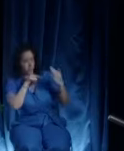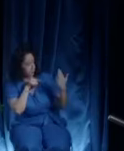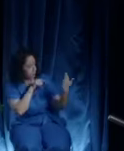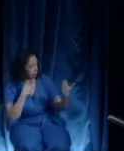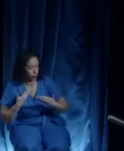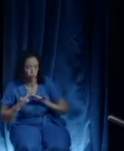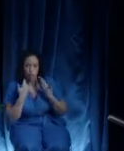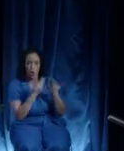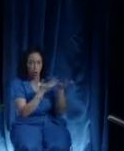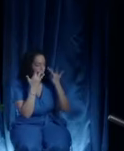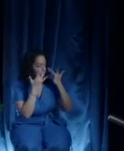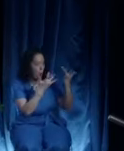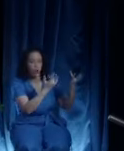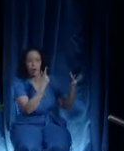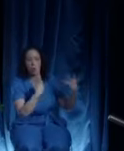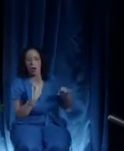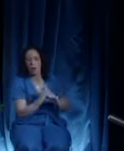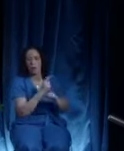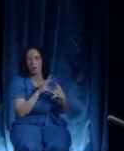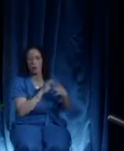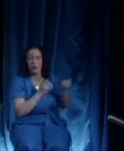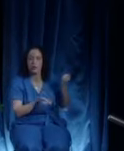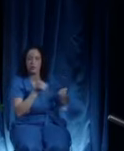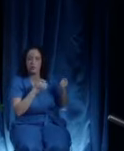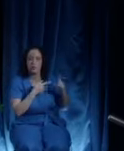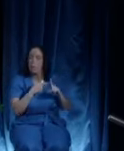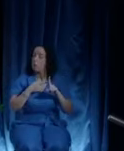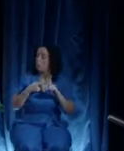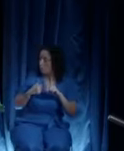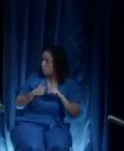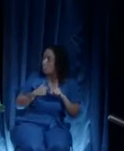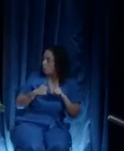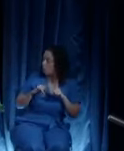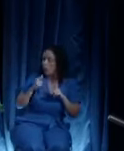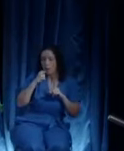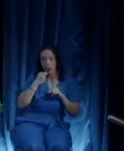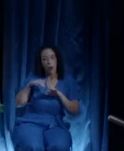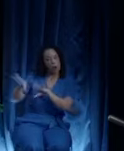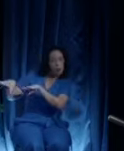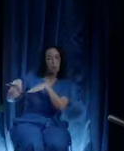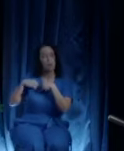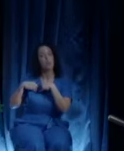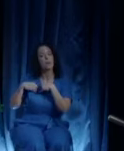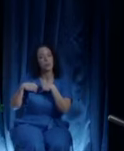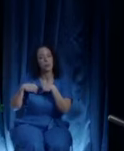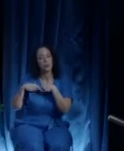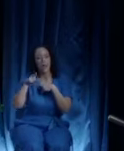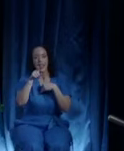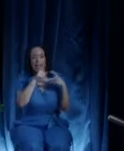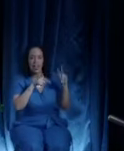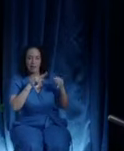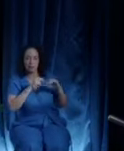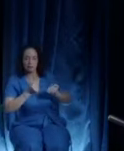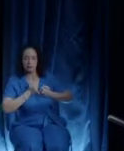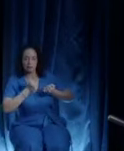of justice, he might well go along with it. If you're going to present what you want in